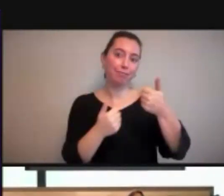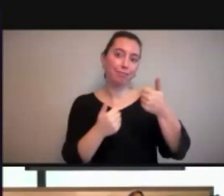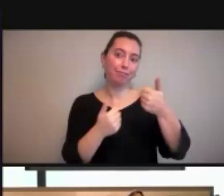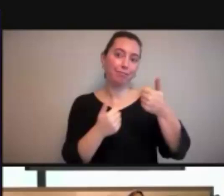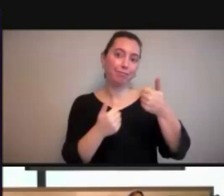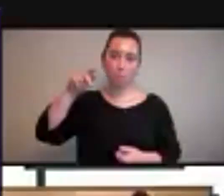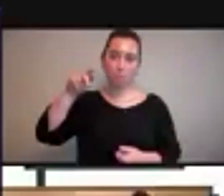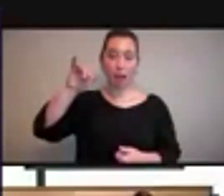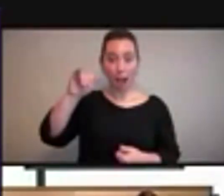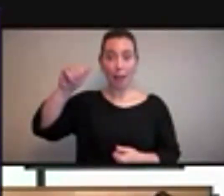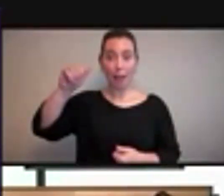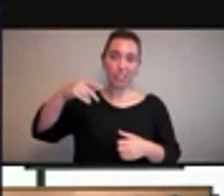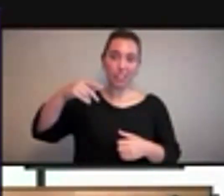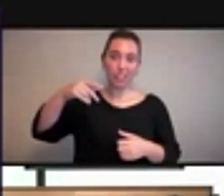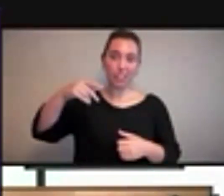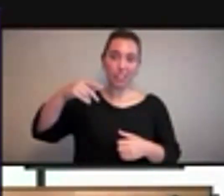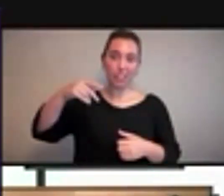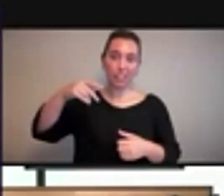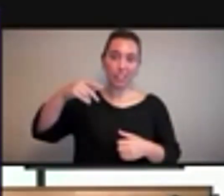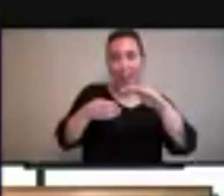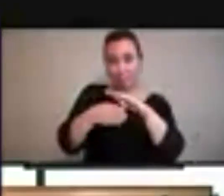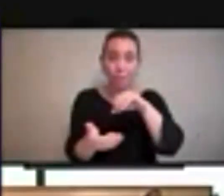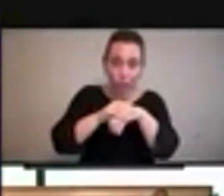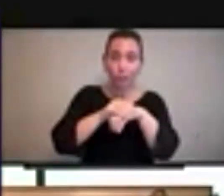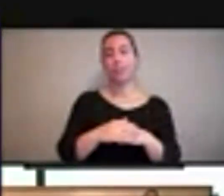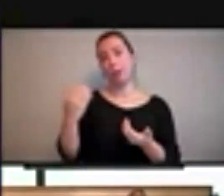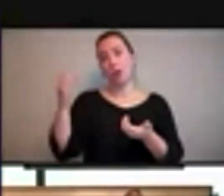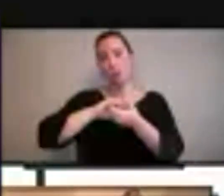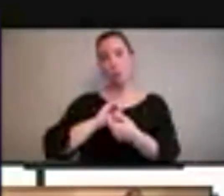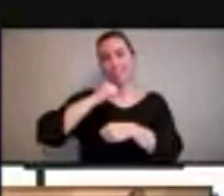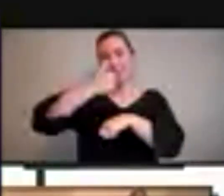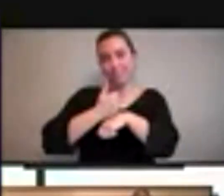co-founders. And I still have a couple of minutes, so that's good.